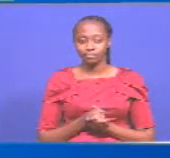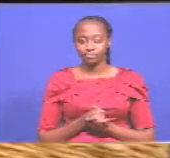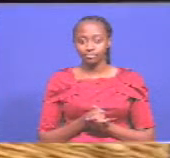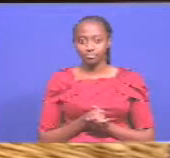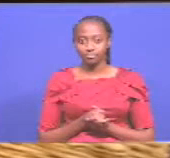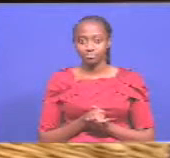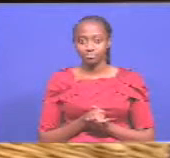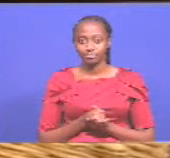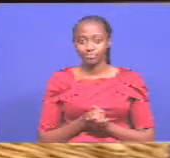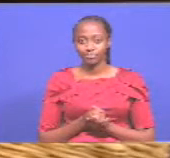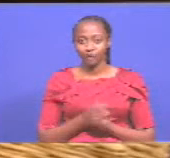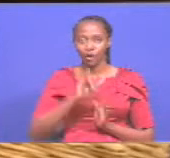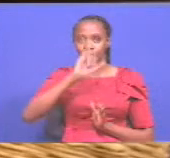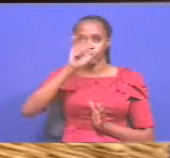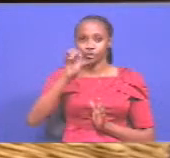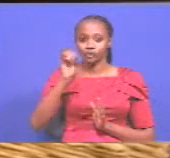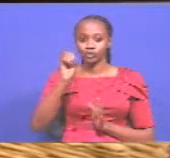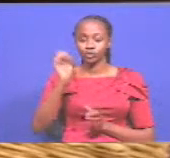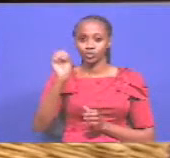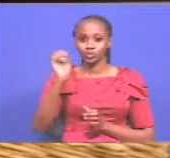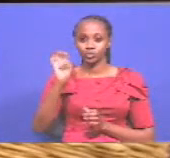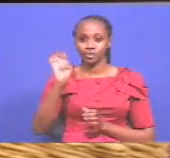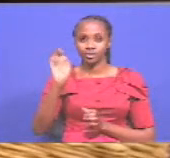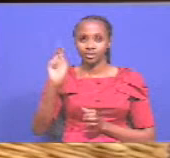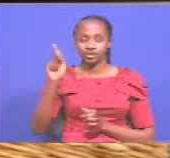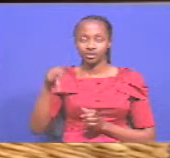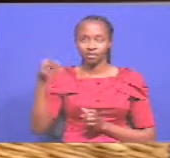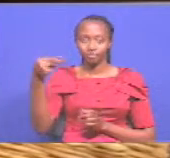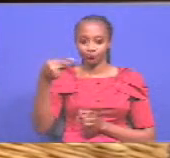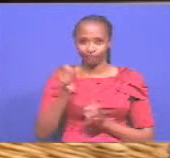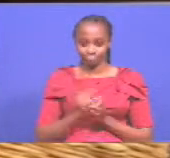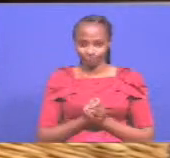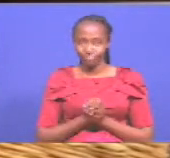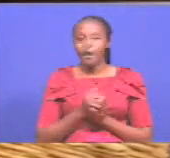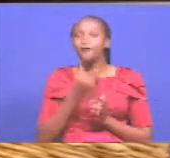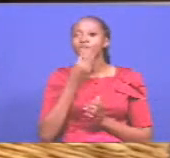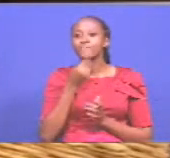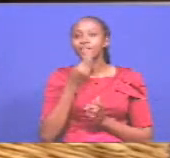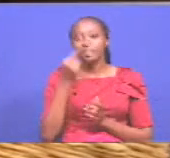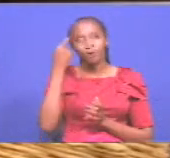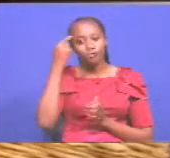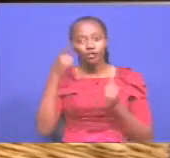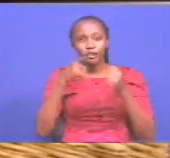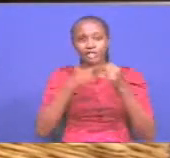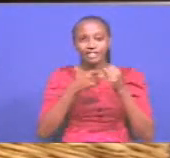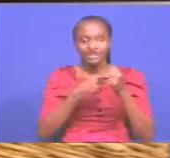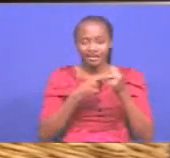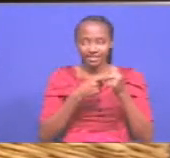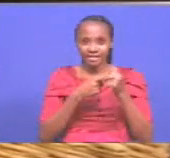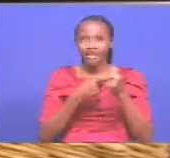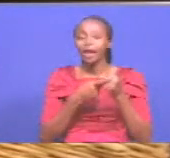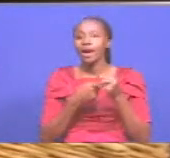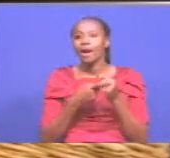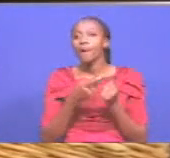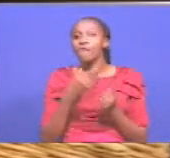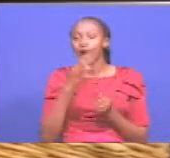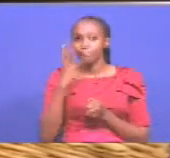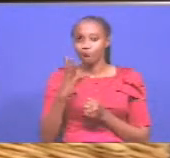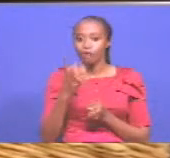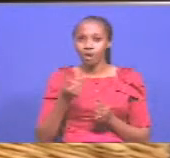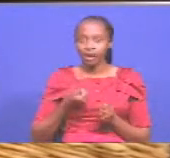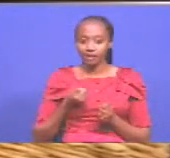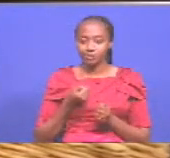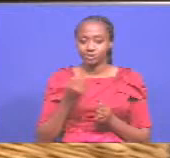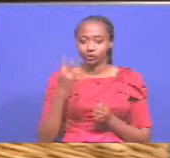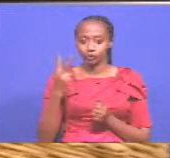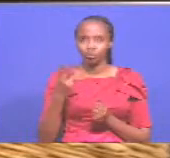differently. Joseph Wambua Mwanza is a father of 6, 4 girls and 2 boys. However, in